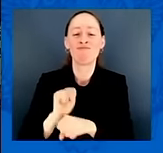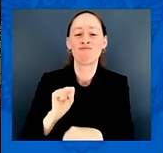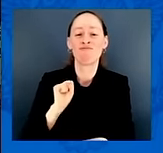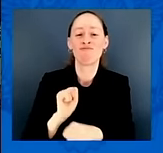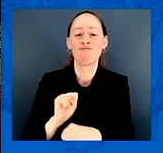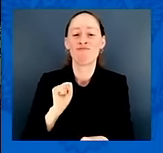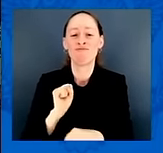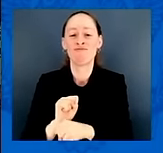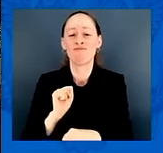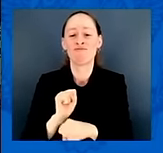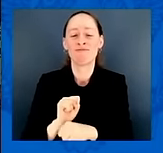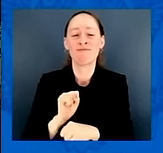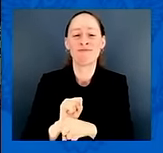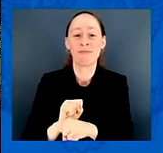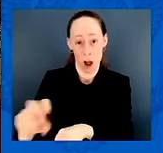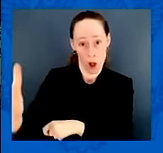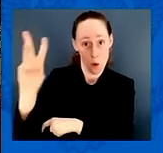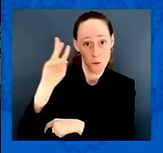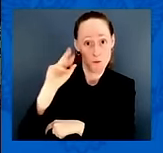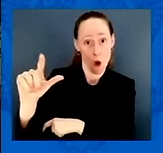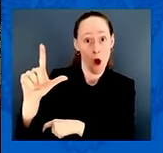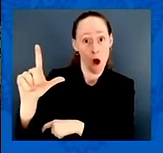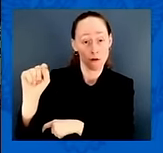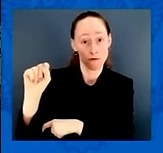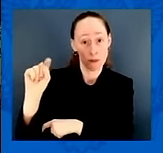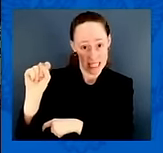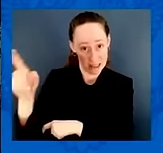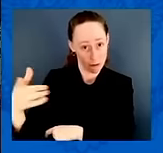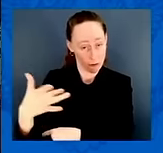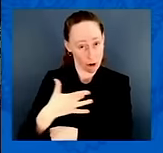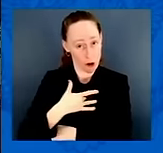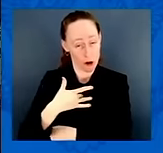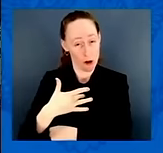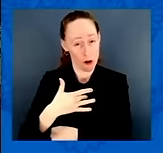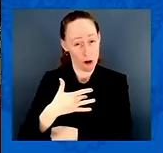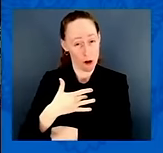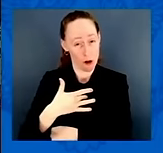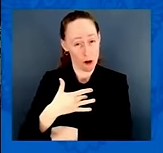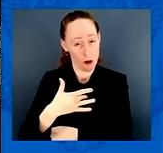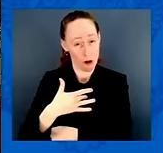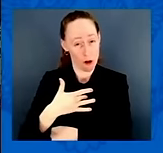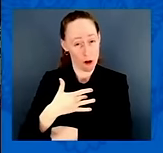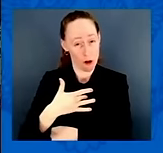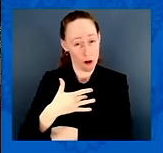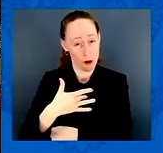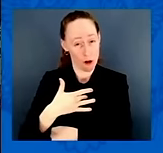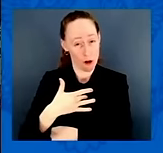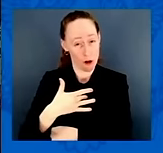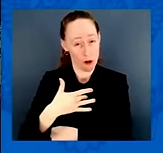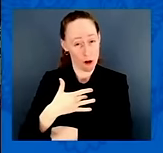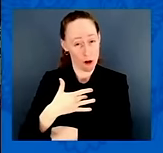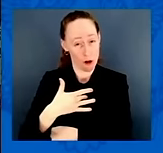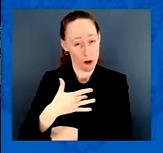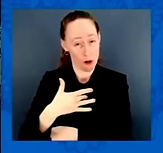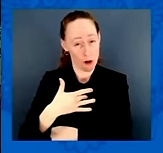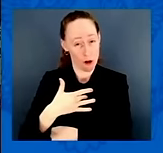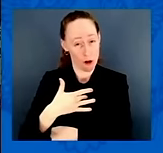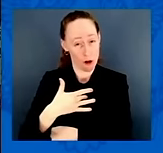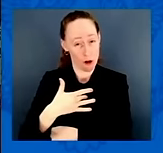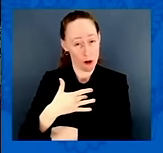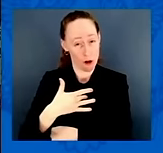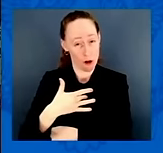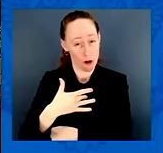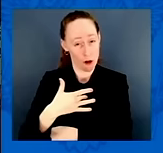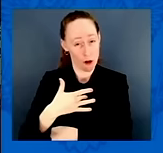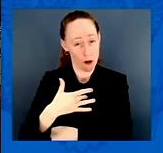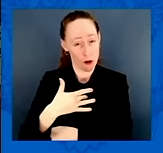The middle class built the country, and unions built the middle class. See, these are all lies that are being told. Look, I'm just telling you this right